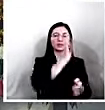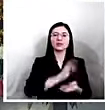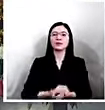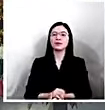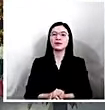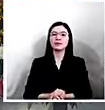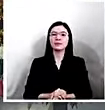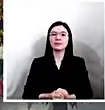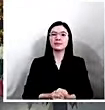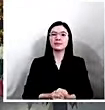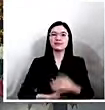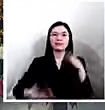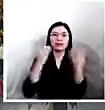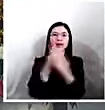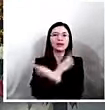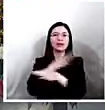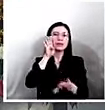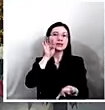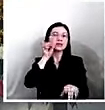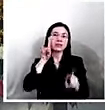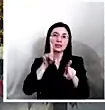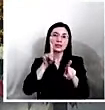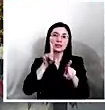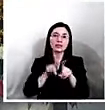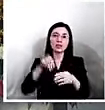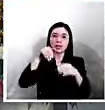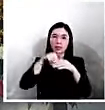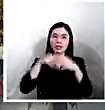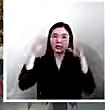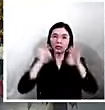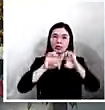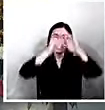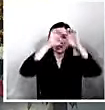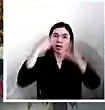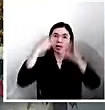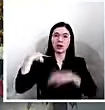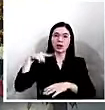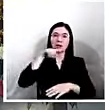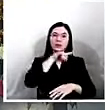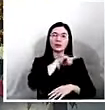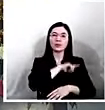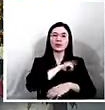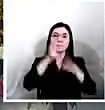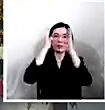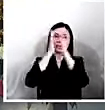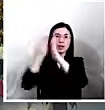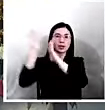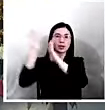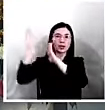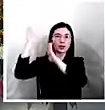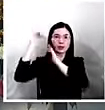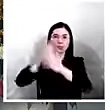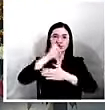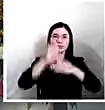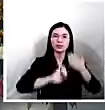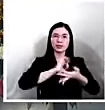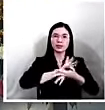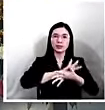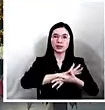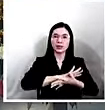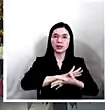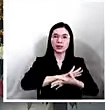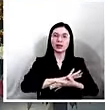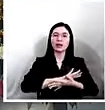My dear brothers and sisters, in this Eucharistic sacrifice, we pray for a swift end to the coronavirus